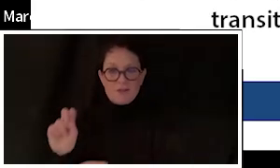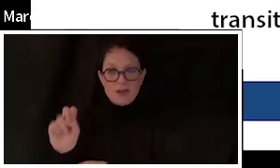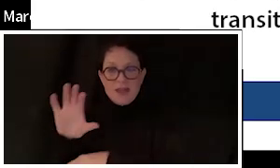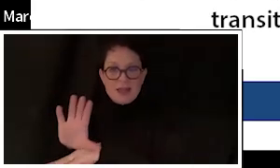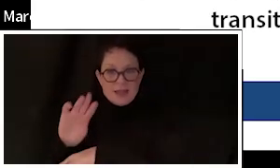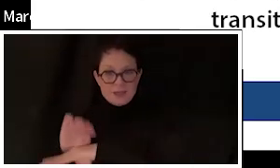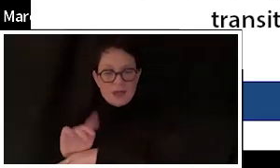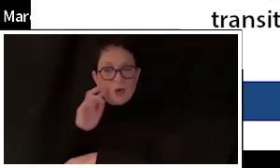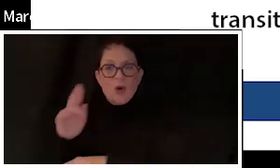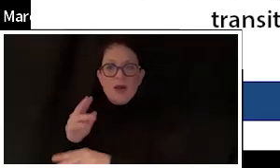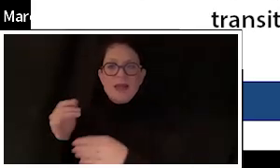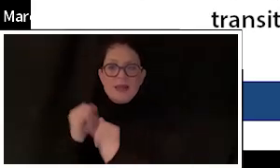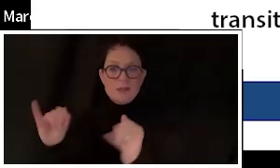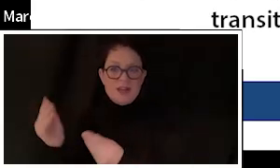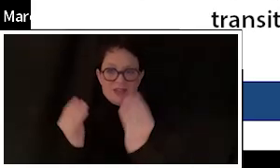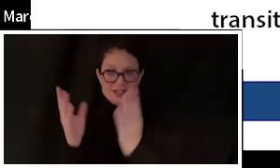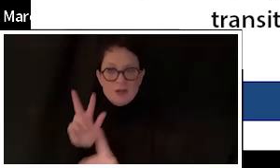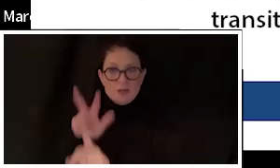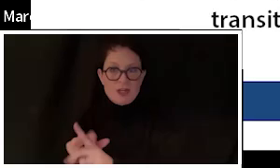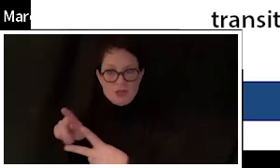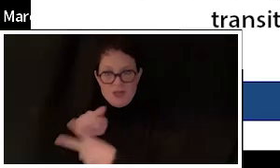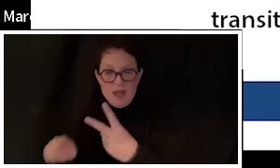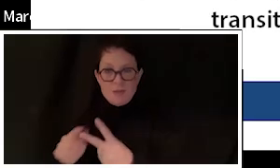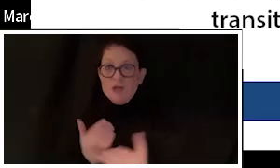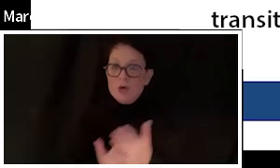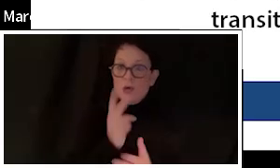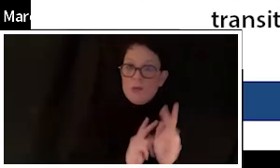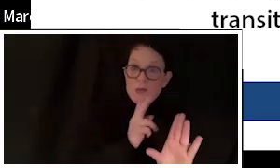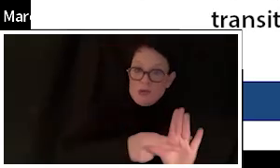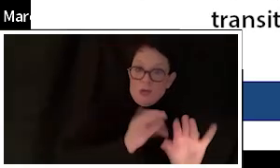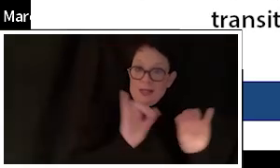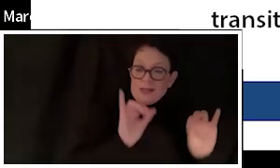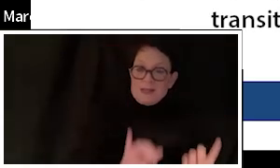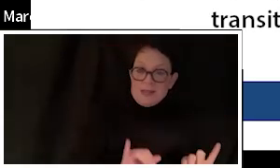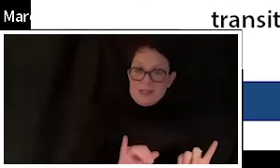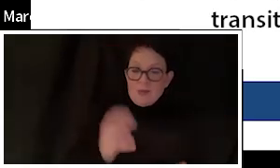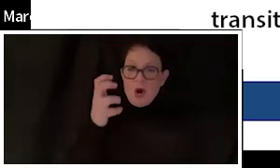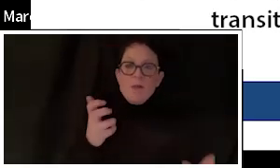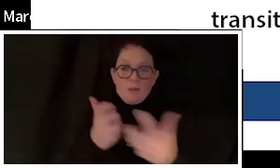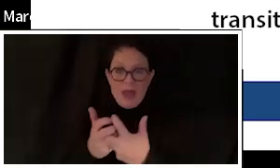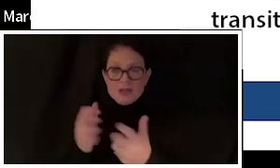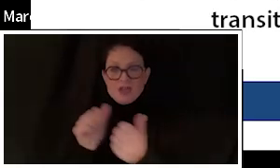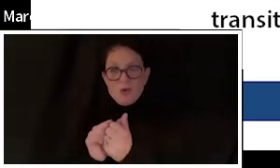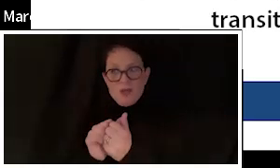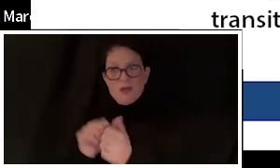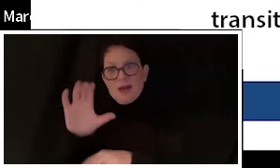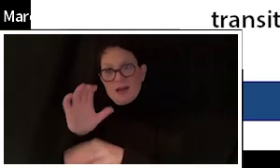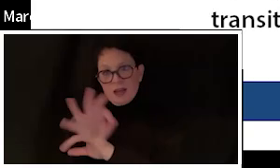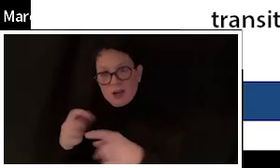or an independent facilitator. So all the new people coming into our system are matched with someone.